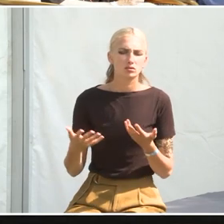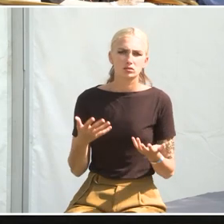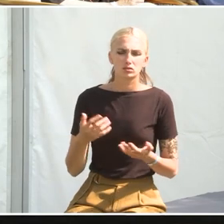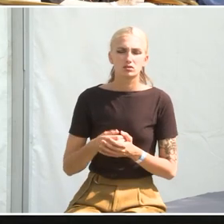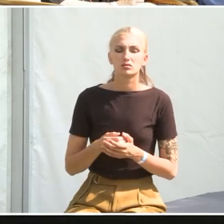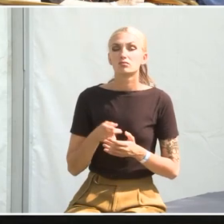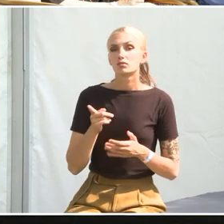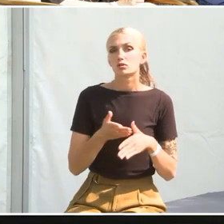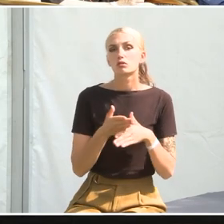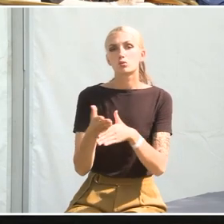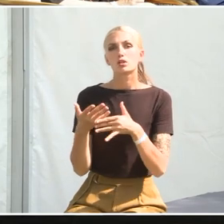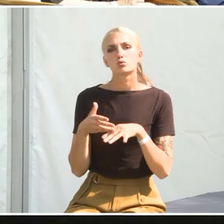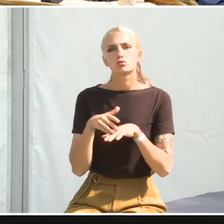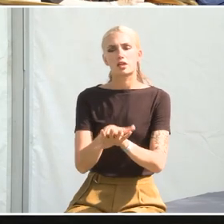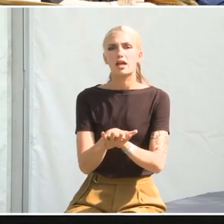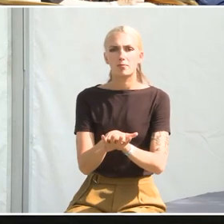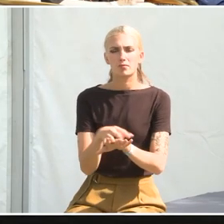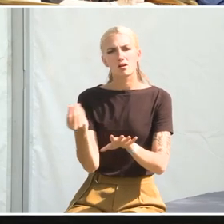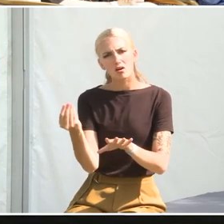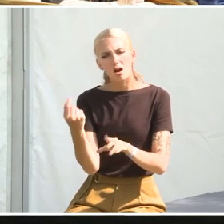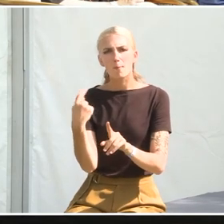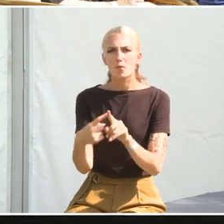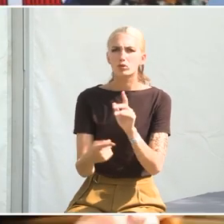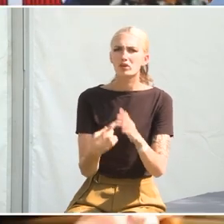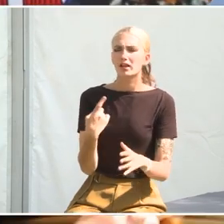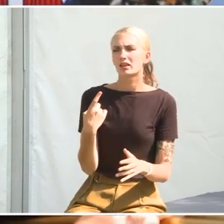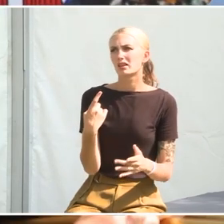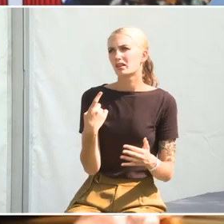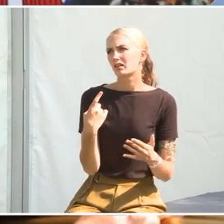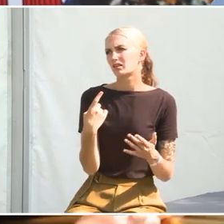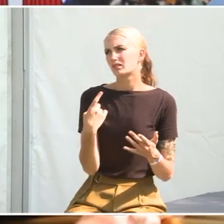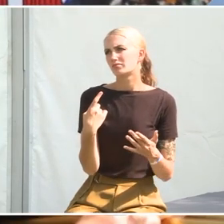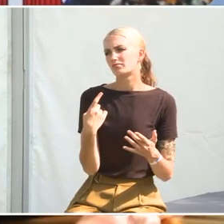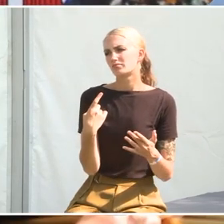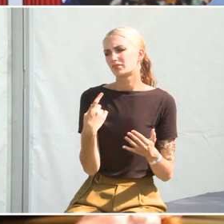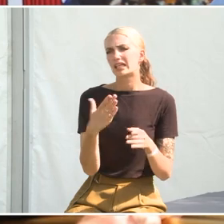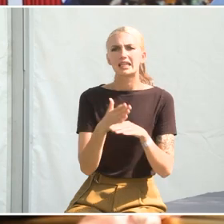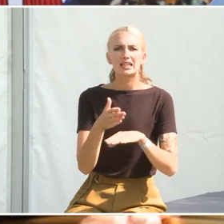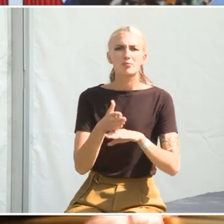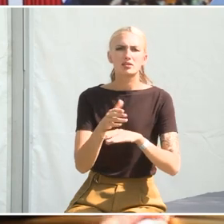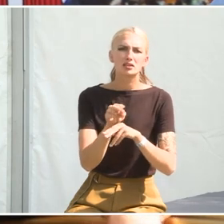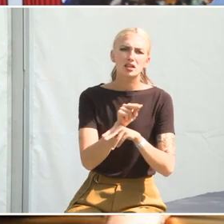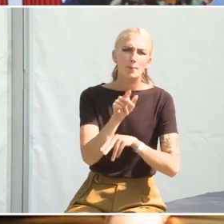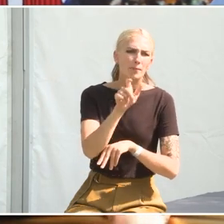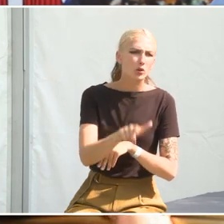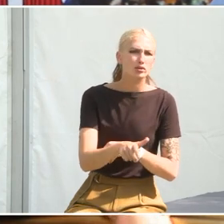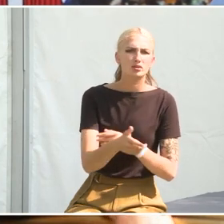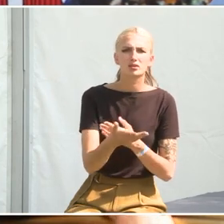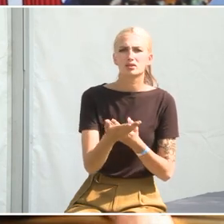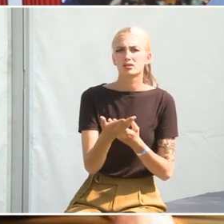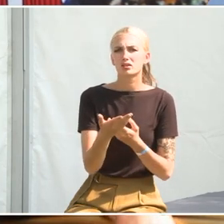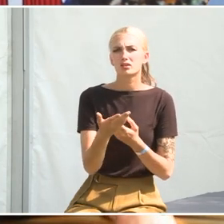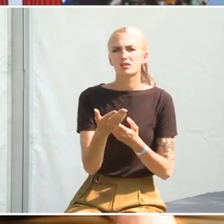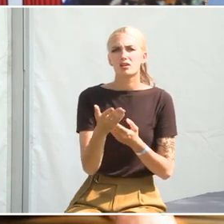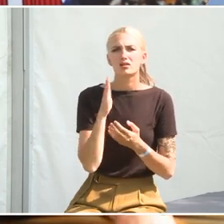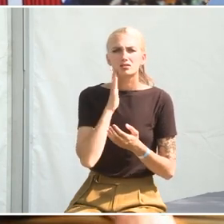support mechanisms, both financial but also just access to a therapist, a career